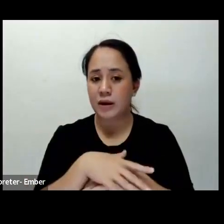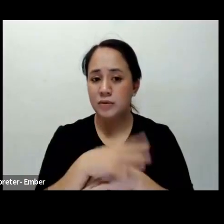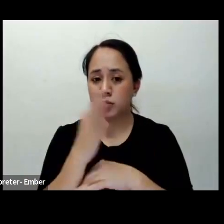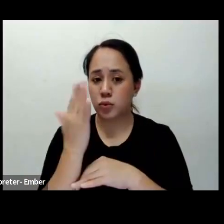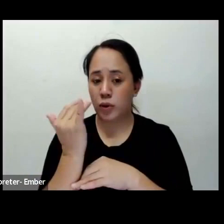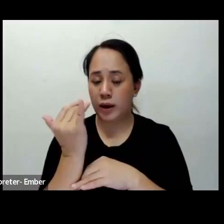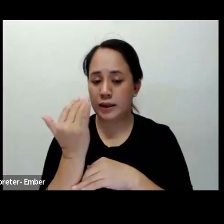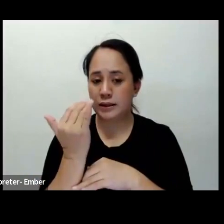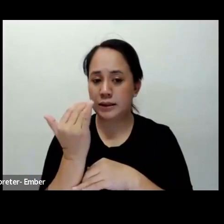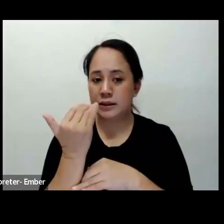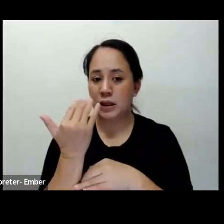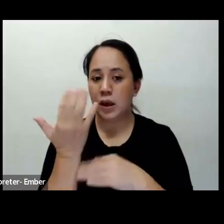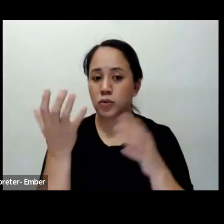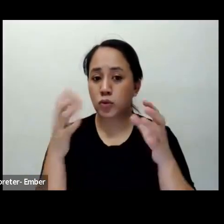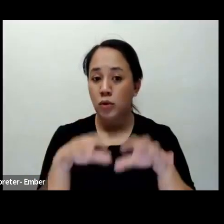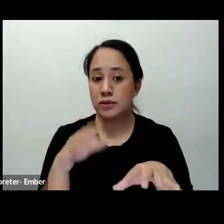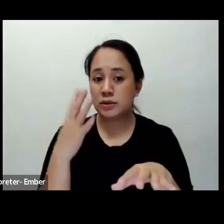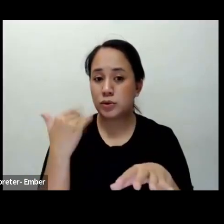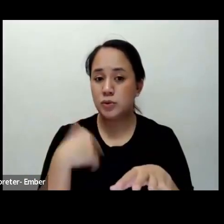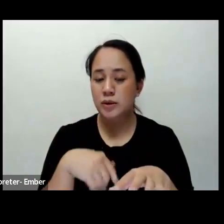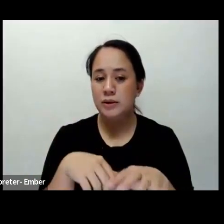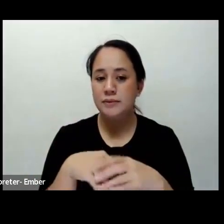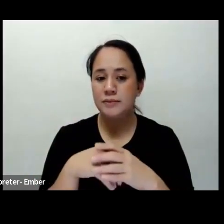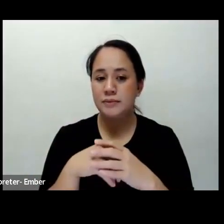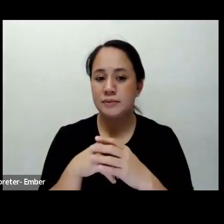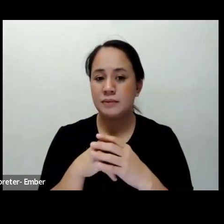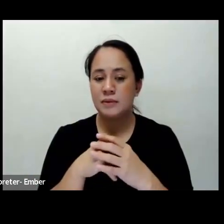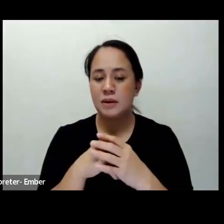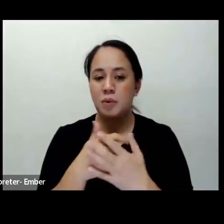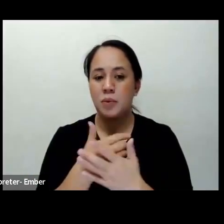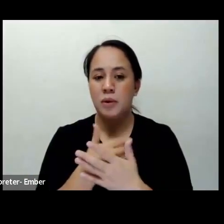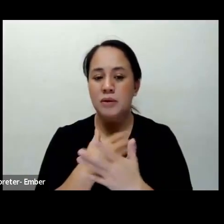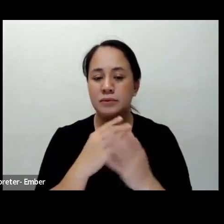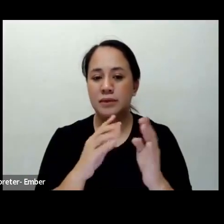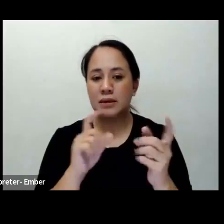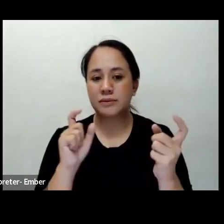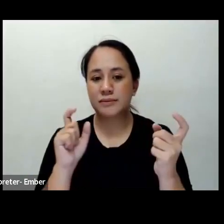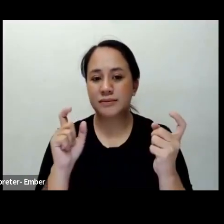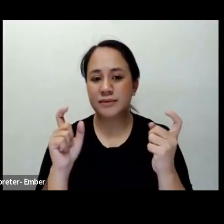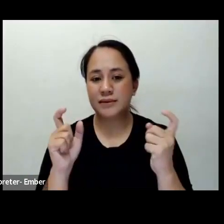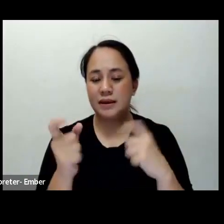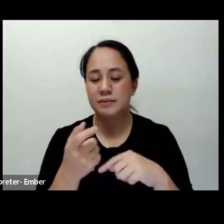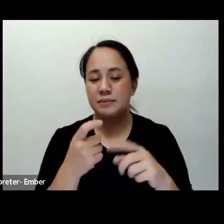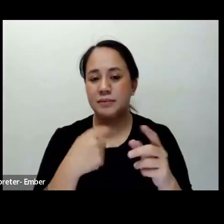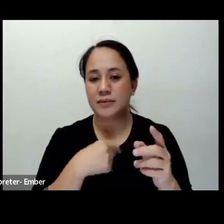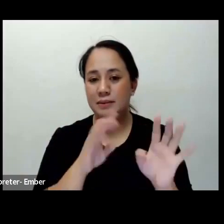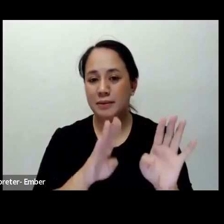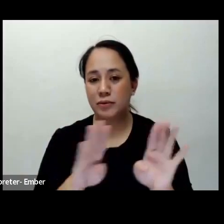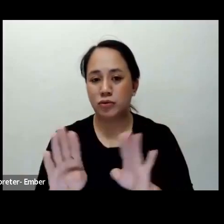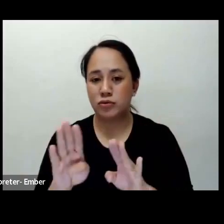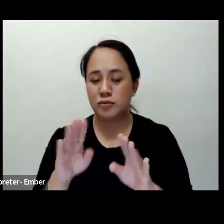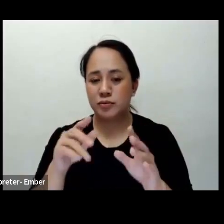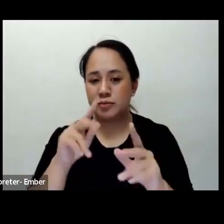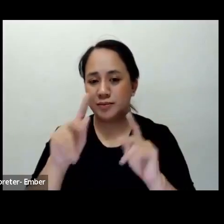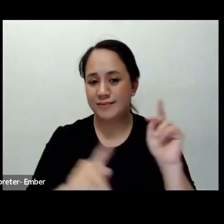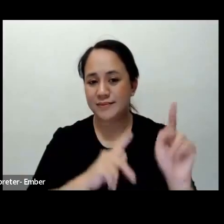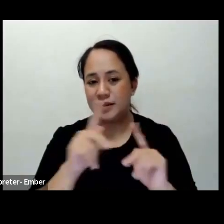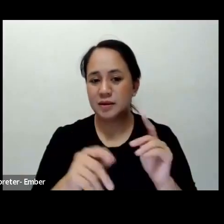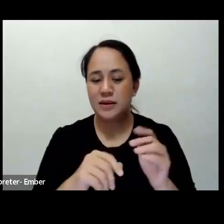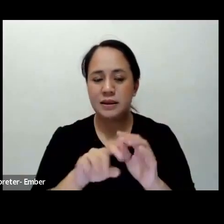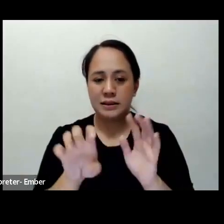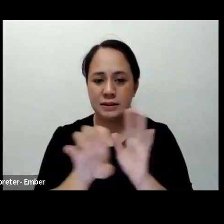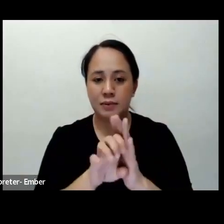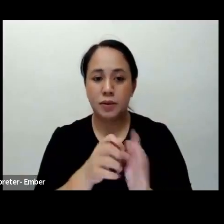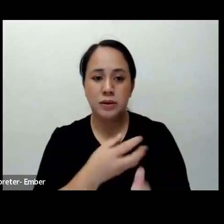the caused by the changing behavior of the population. Number one, the fear that